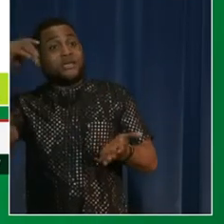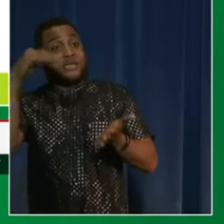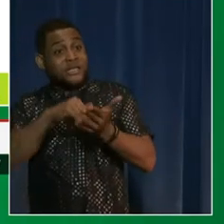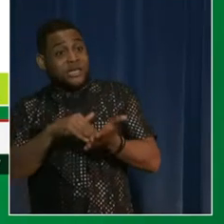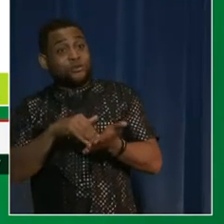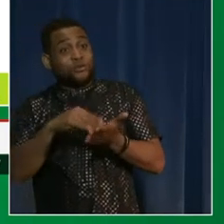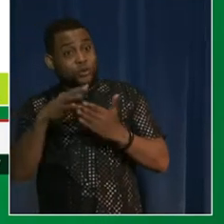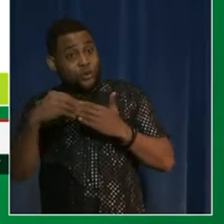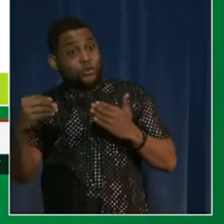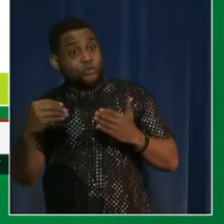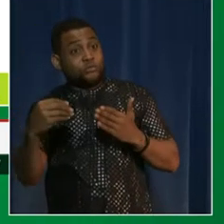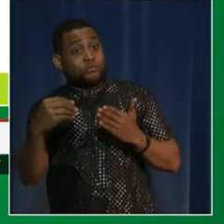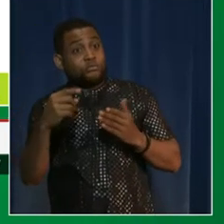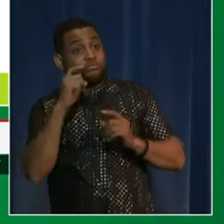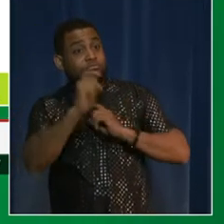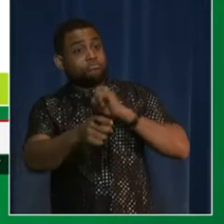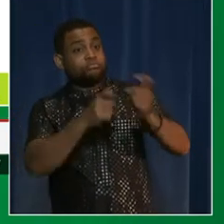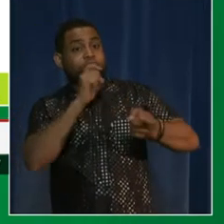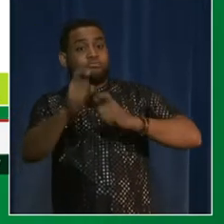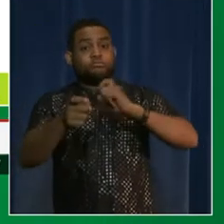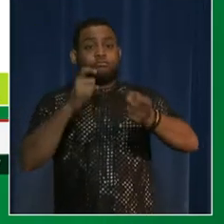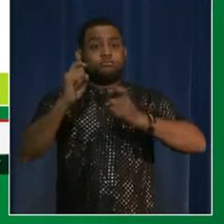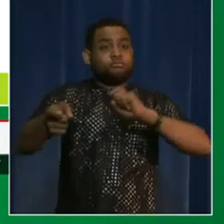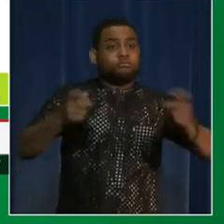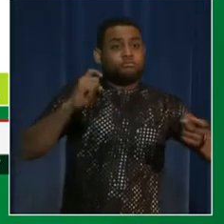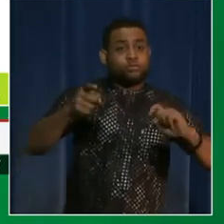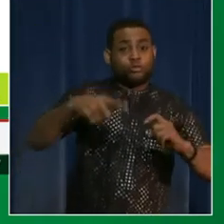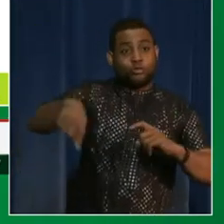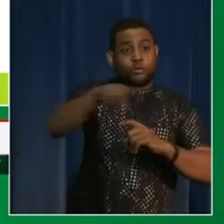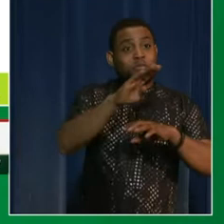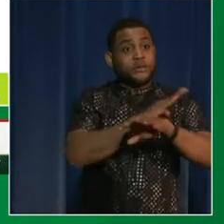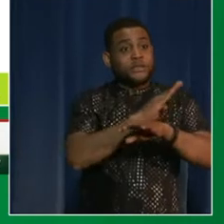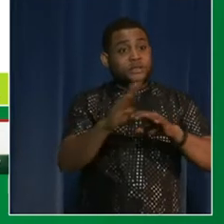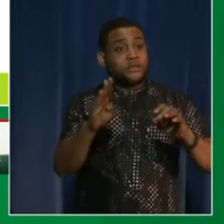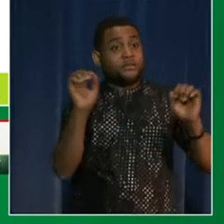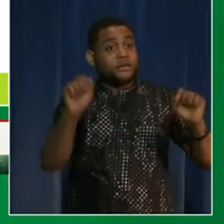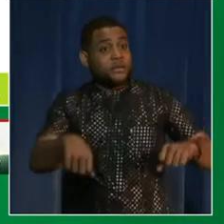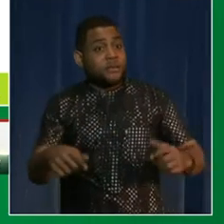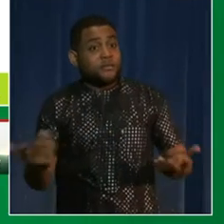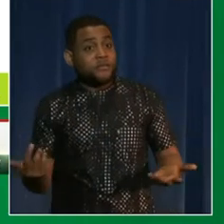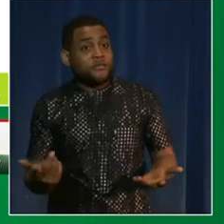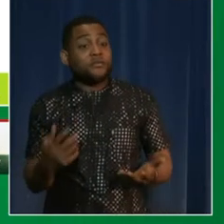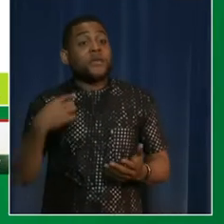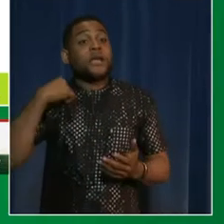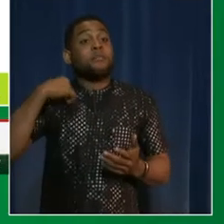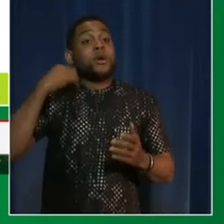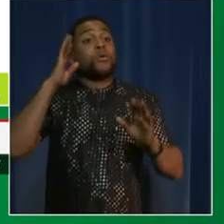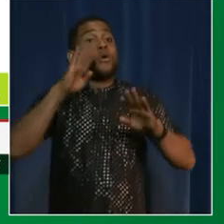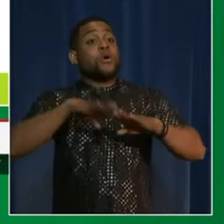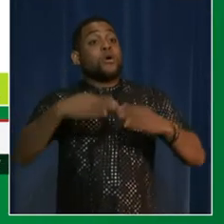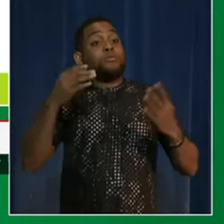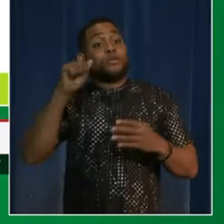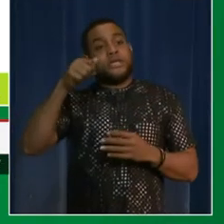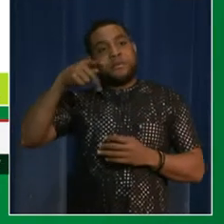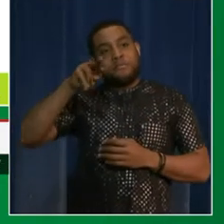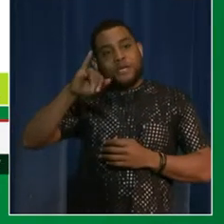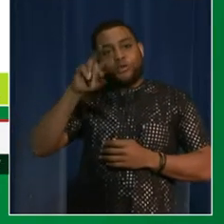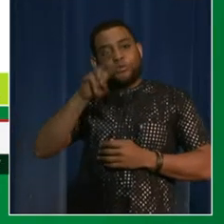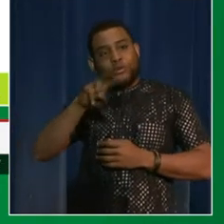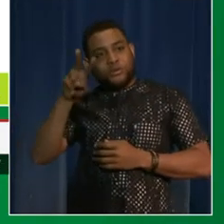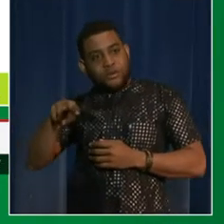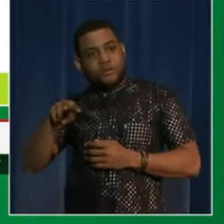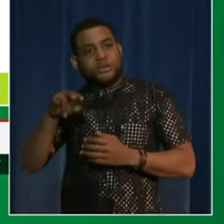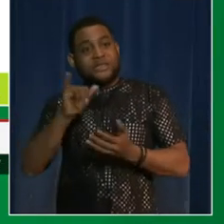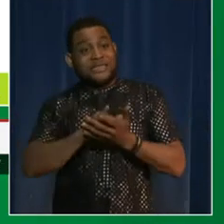$100,000 for businesses. Yes? The application is going to open in April 22nd. That's a